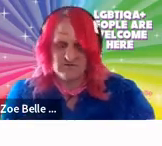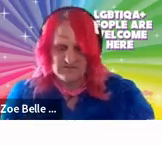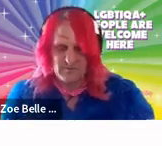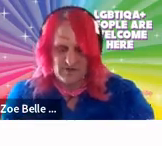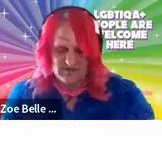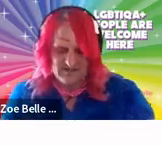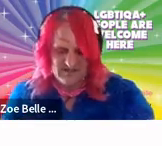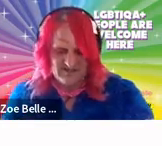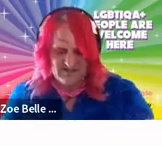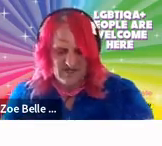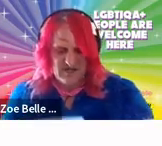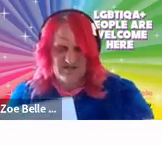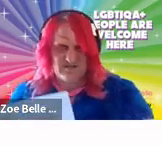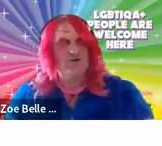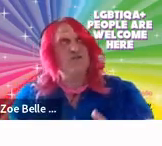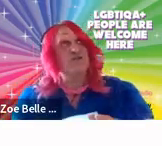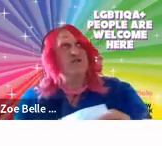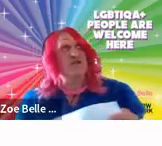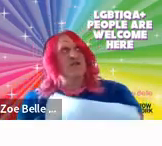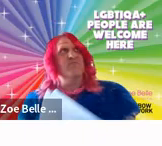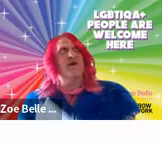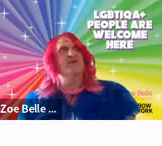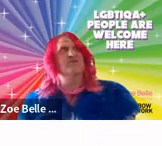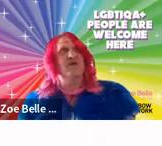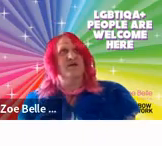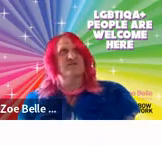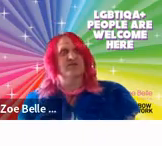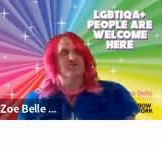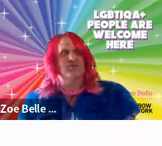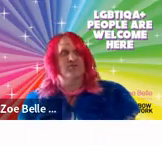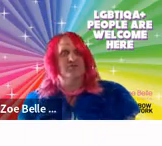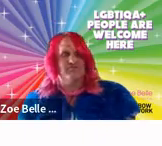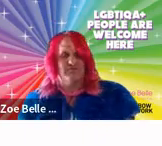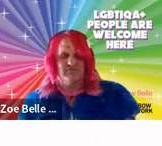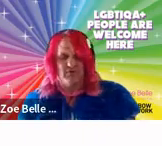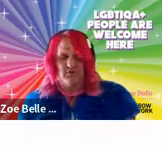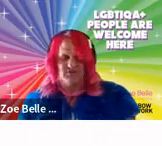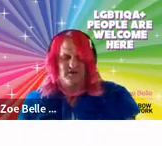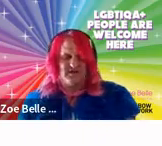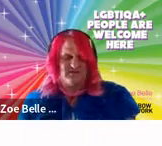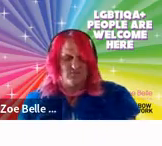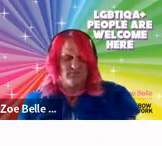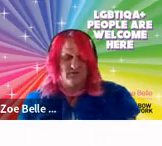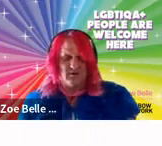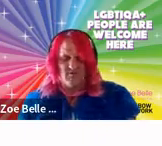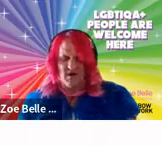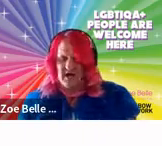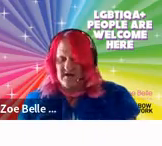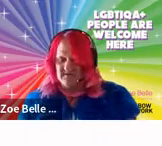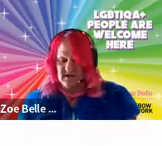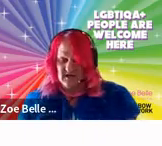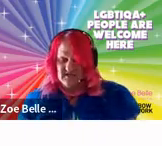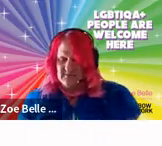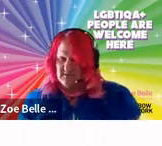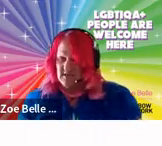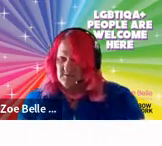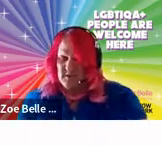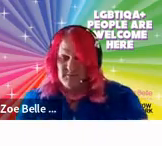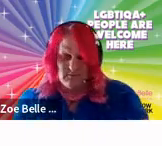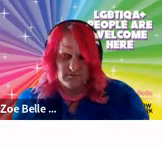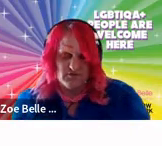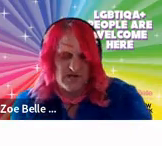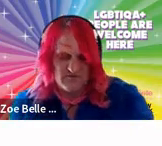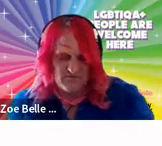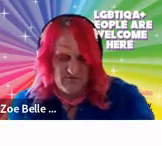develop those policies. And so they're thinking about trans inclusion before the trans woman arrives.